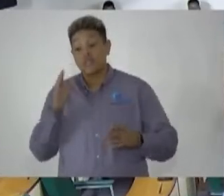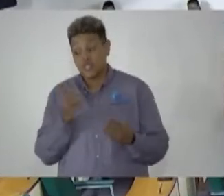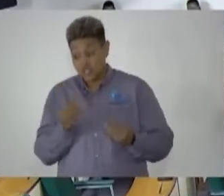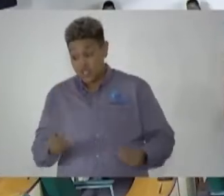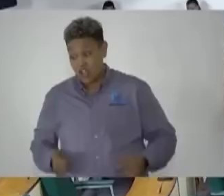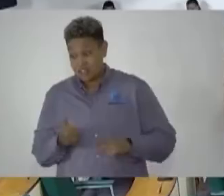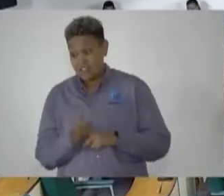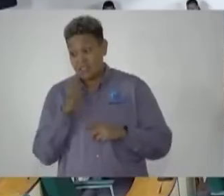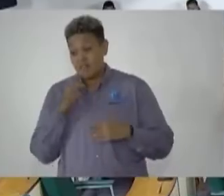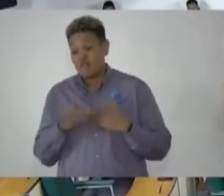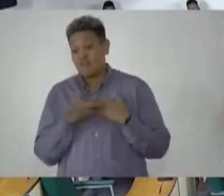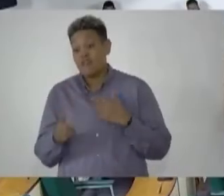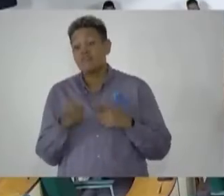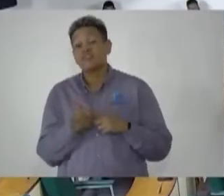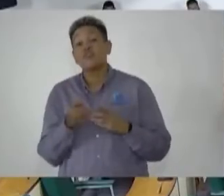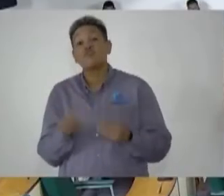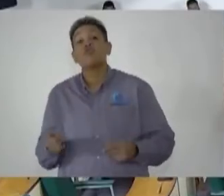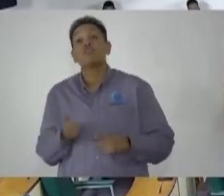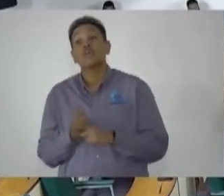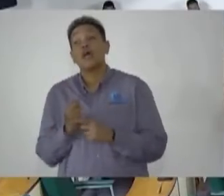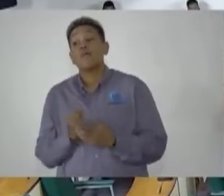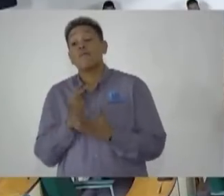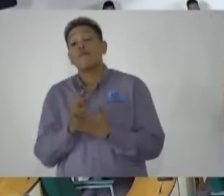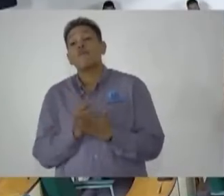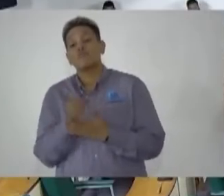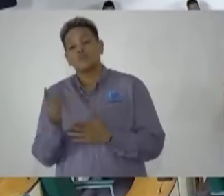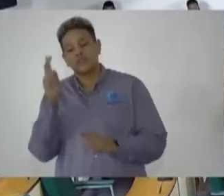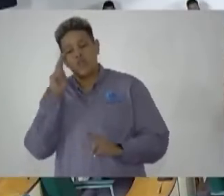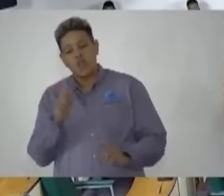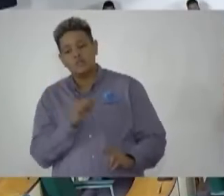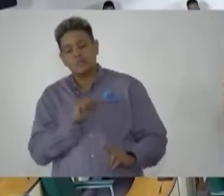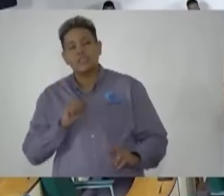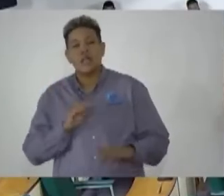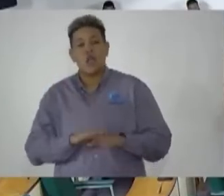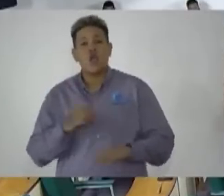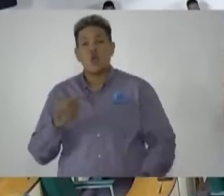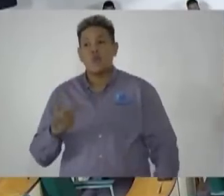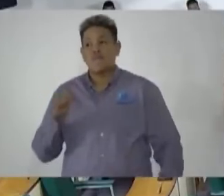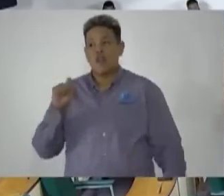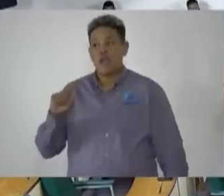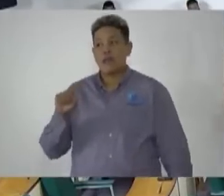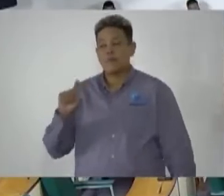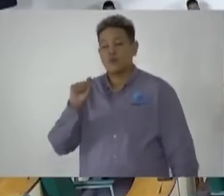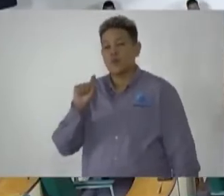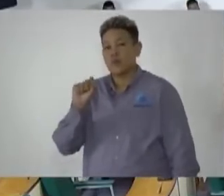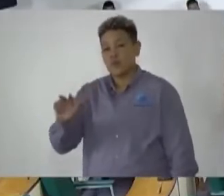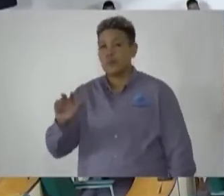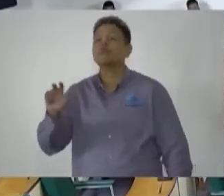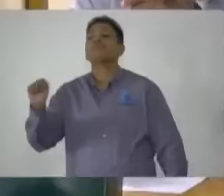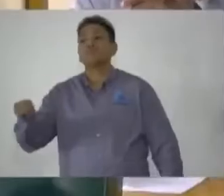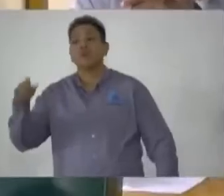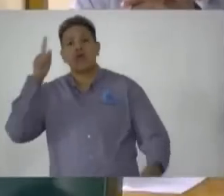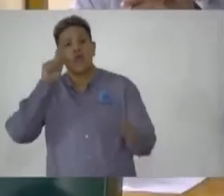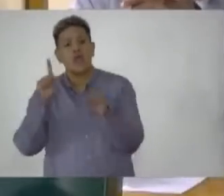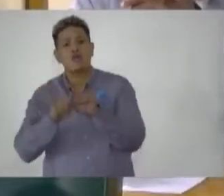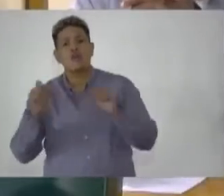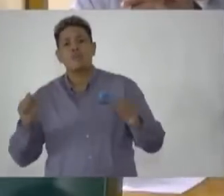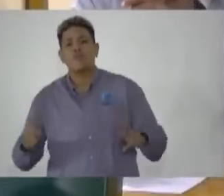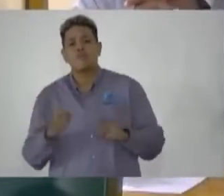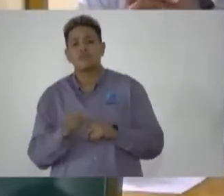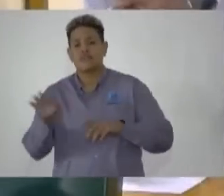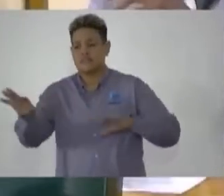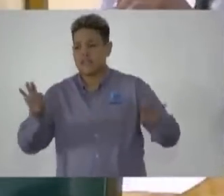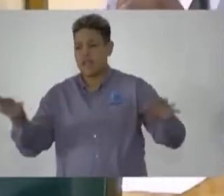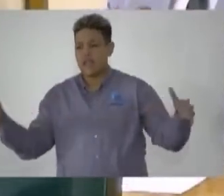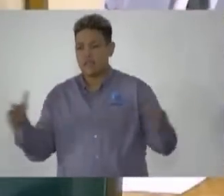resolved with reference to the resolutions approved by this Honourable Senate on the 21st day of April 2023, appointing a joint